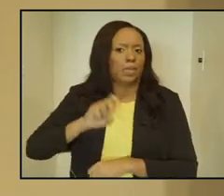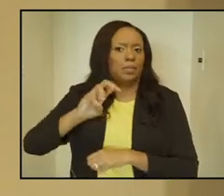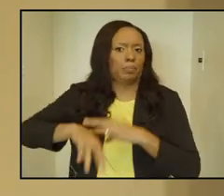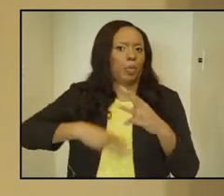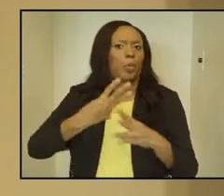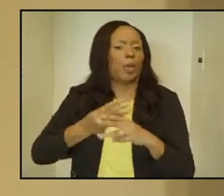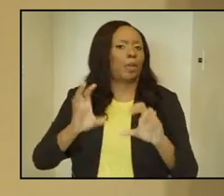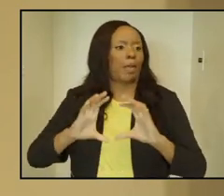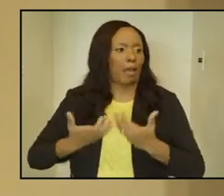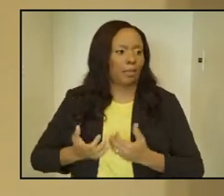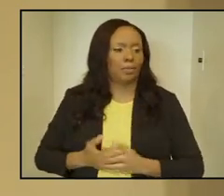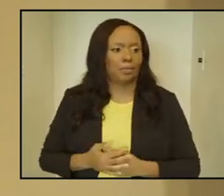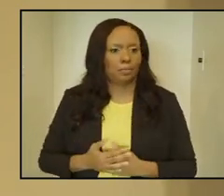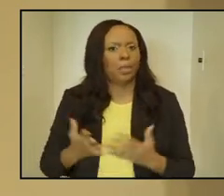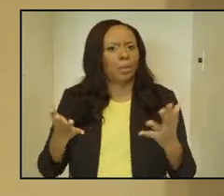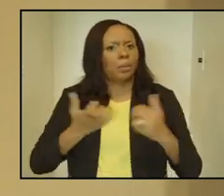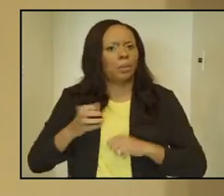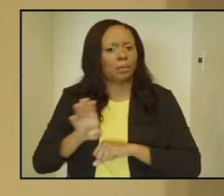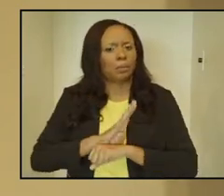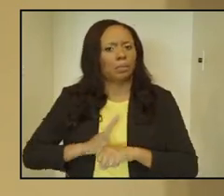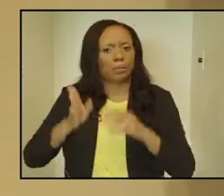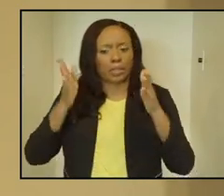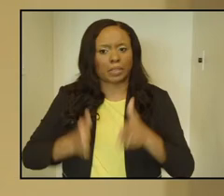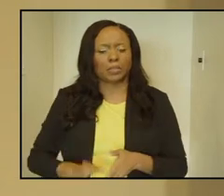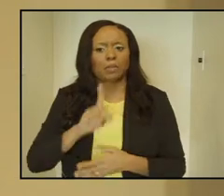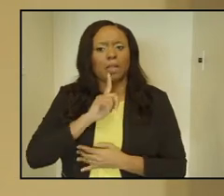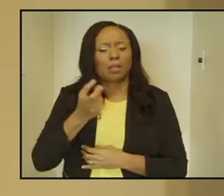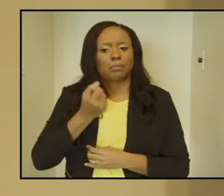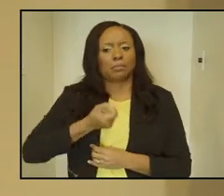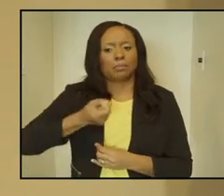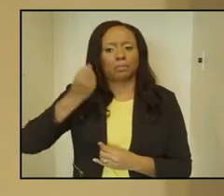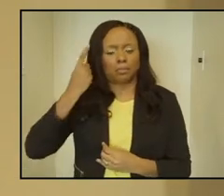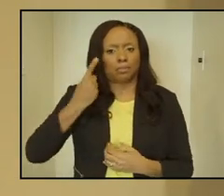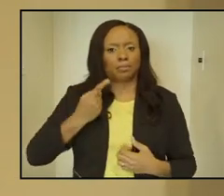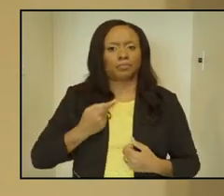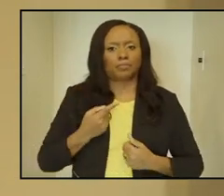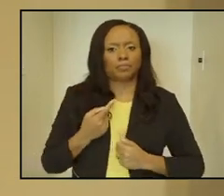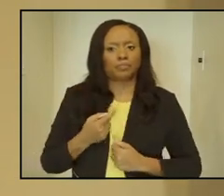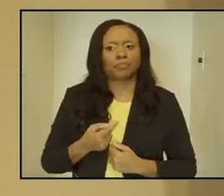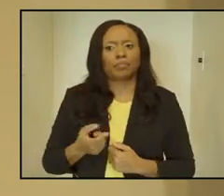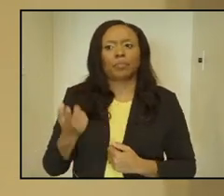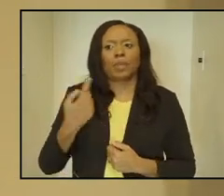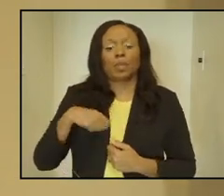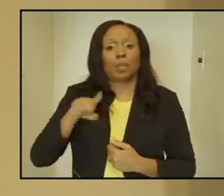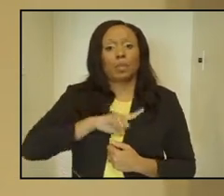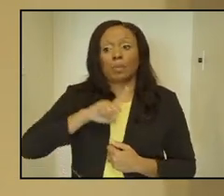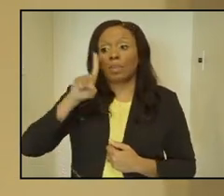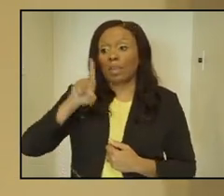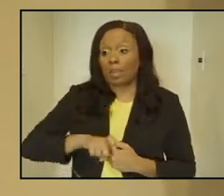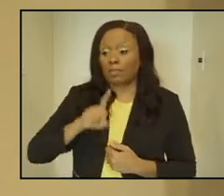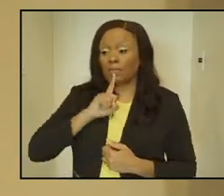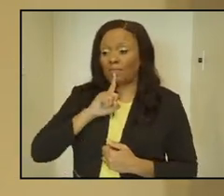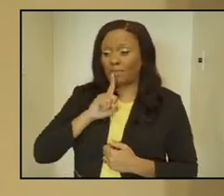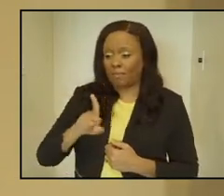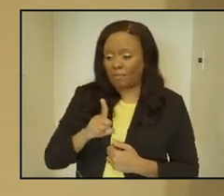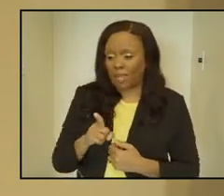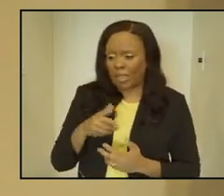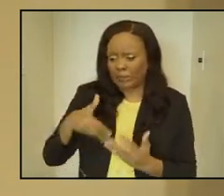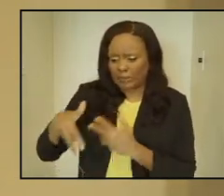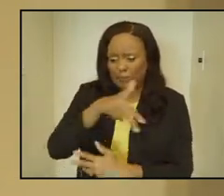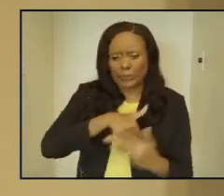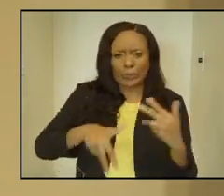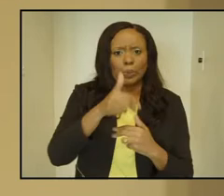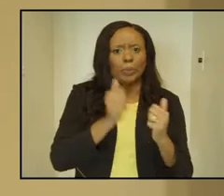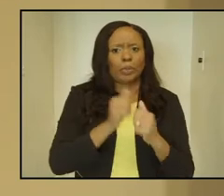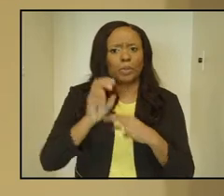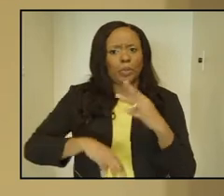Barbadians will begin to understand that we too have to engage the world in different ways.